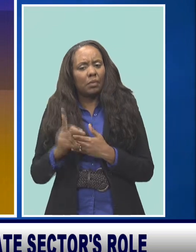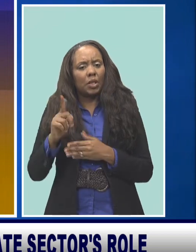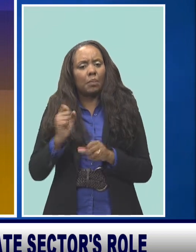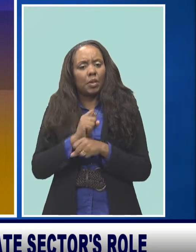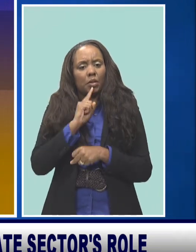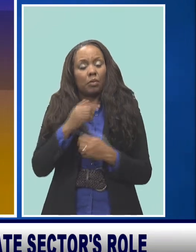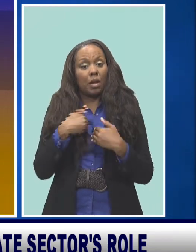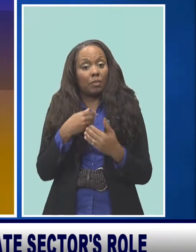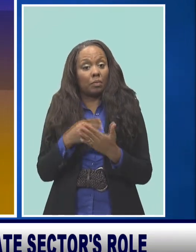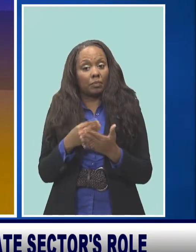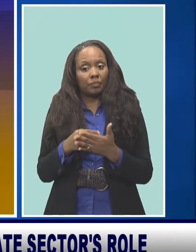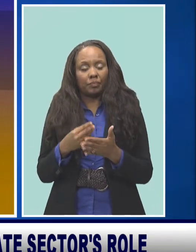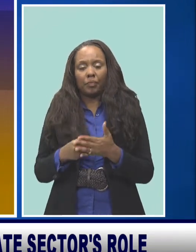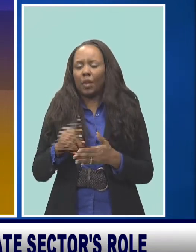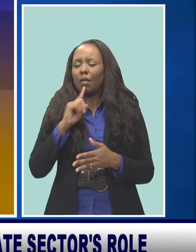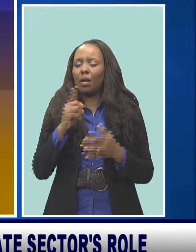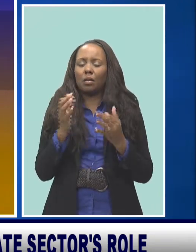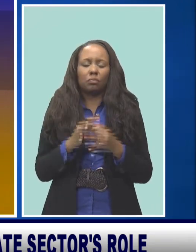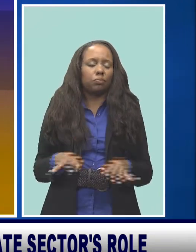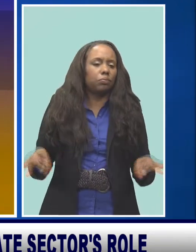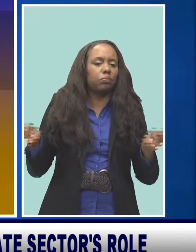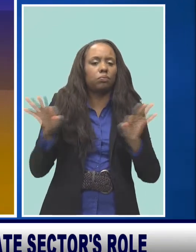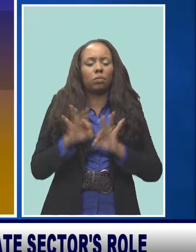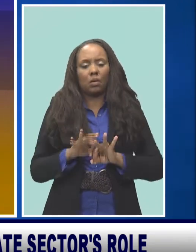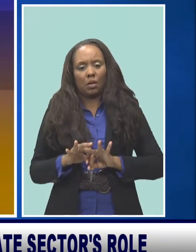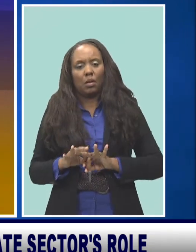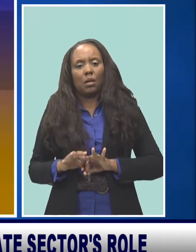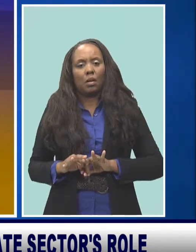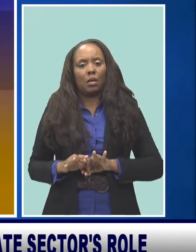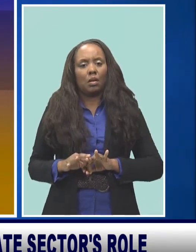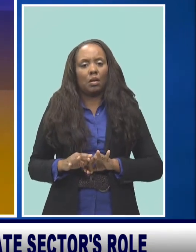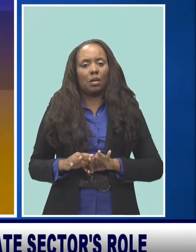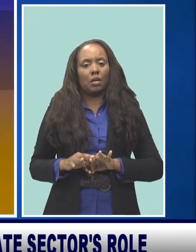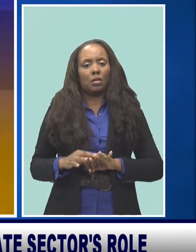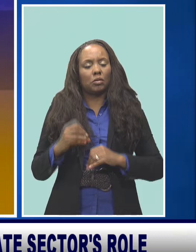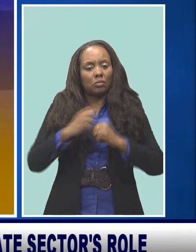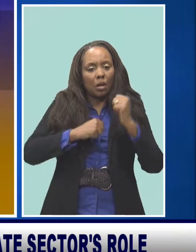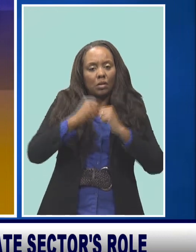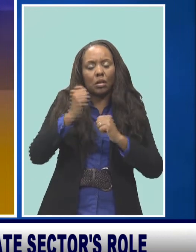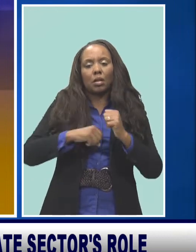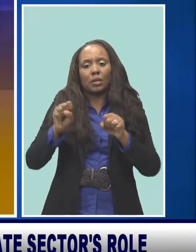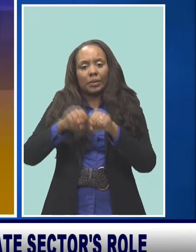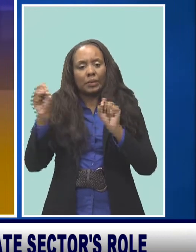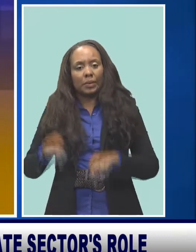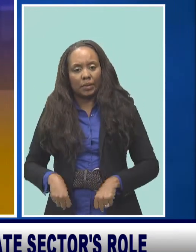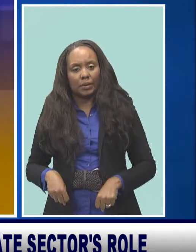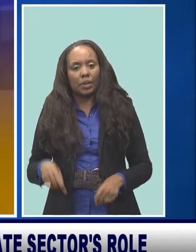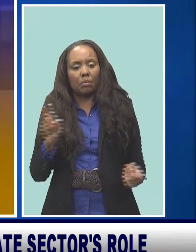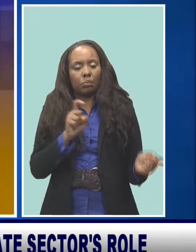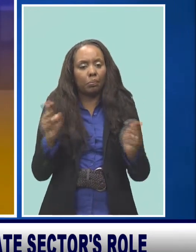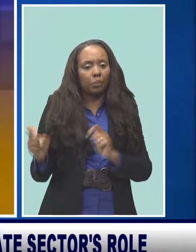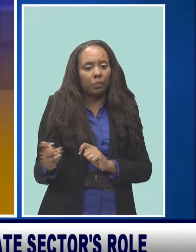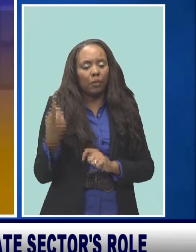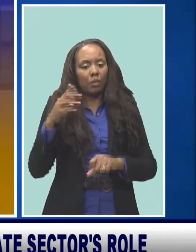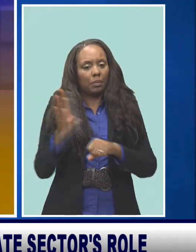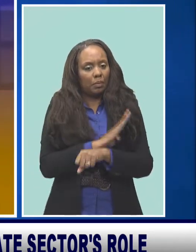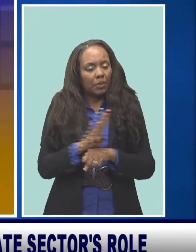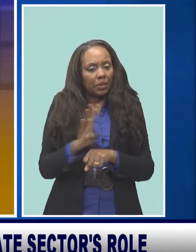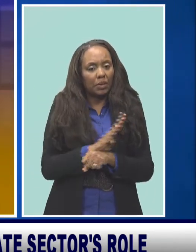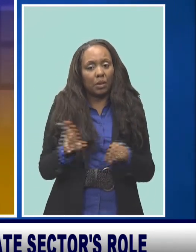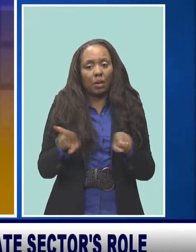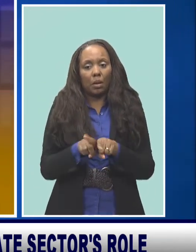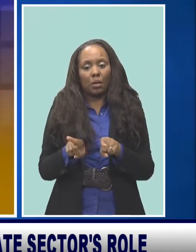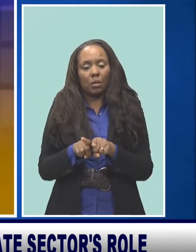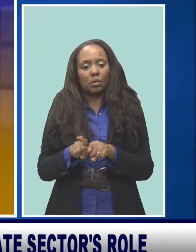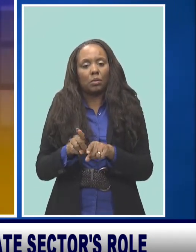to overstate just how important public infrastructure is for encouraging new business formation and for facilitating